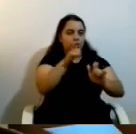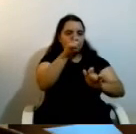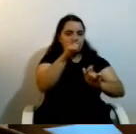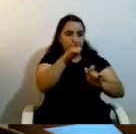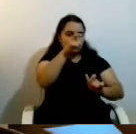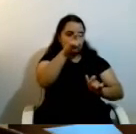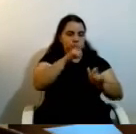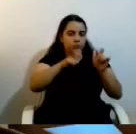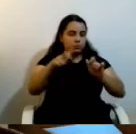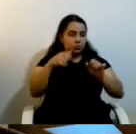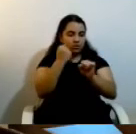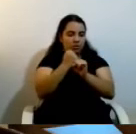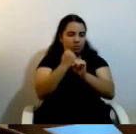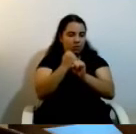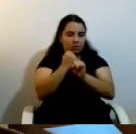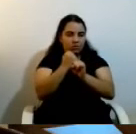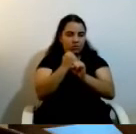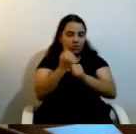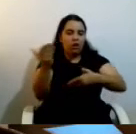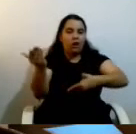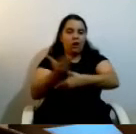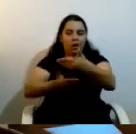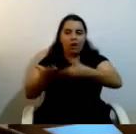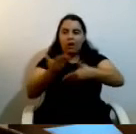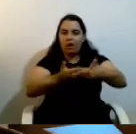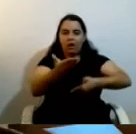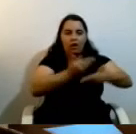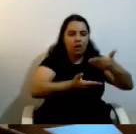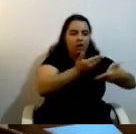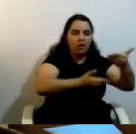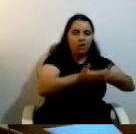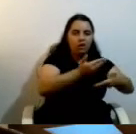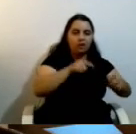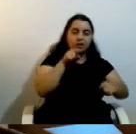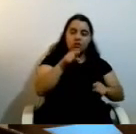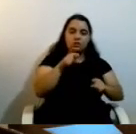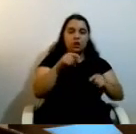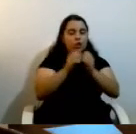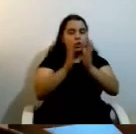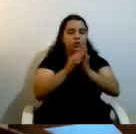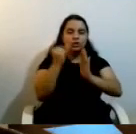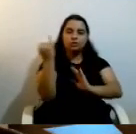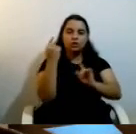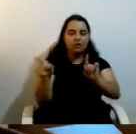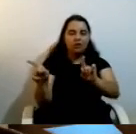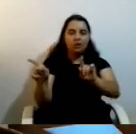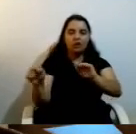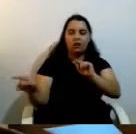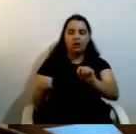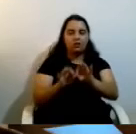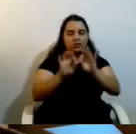all institutions have in common. That's the reason why most of us try to stay away from them.